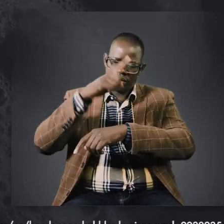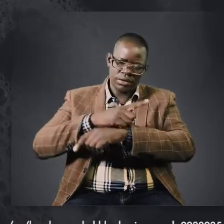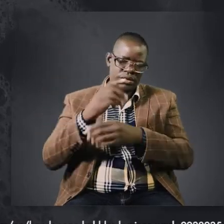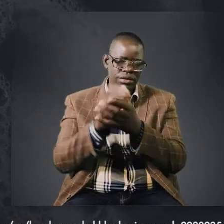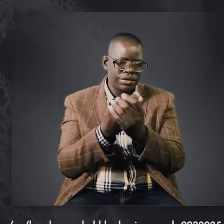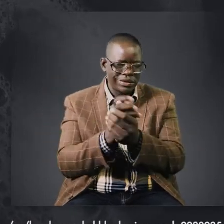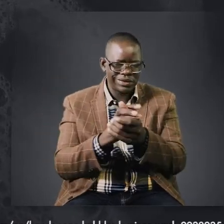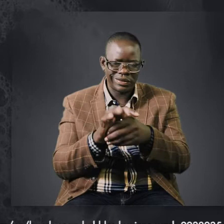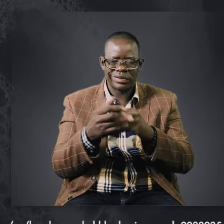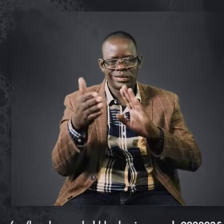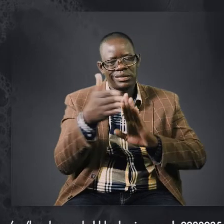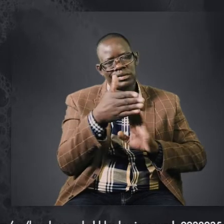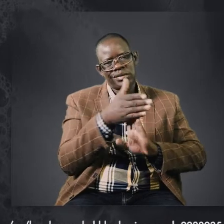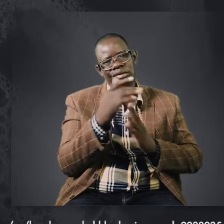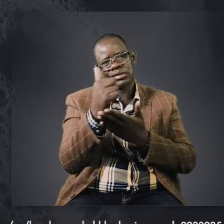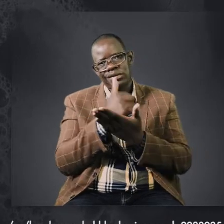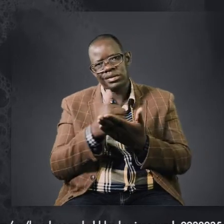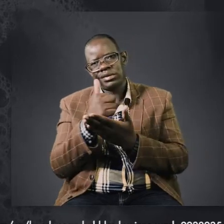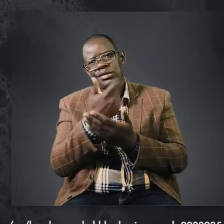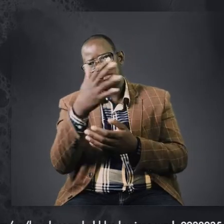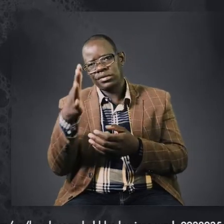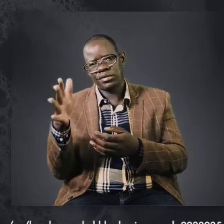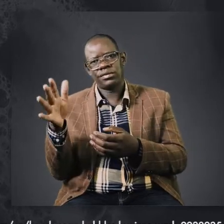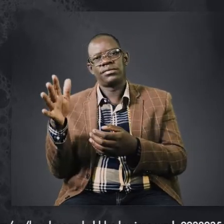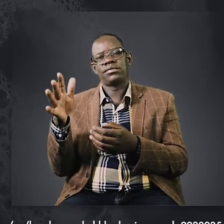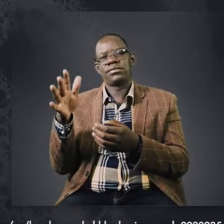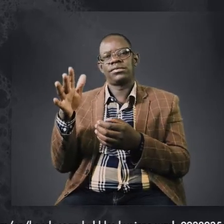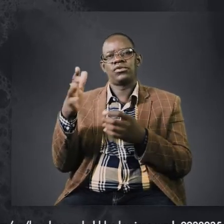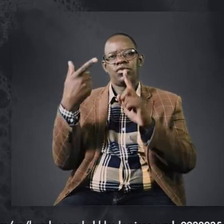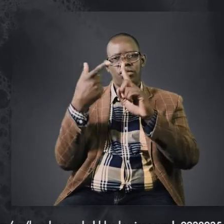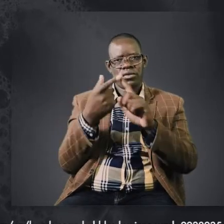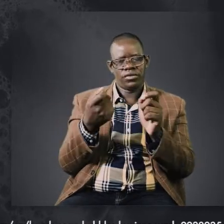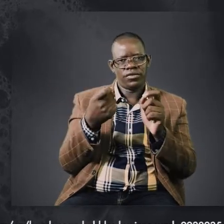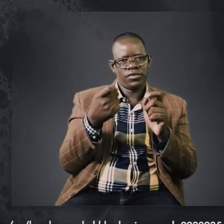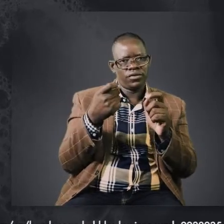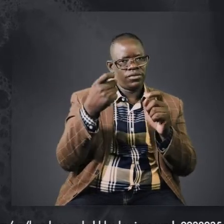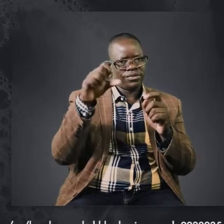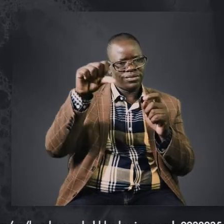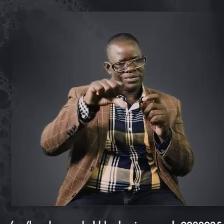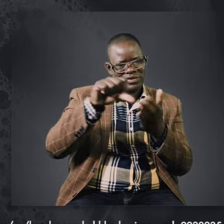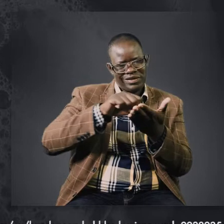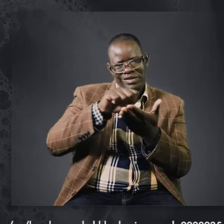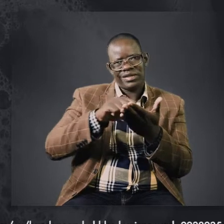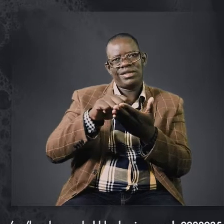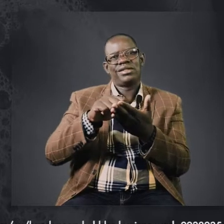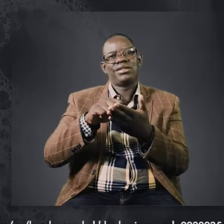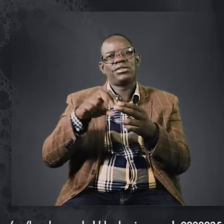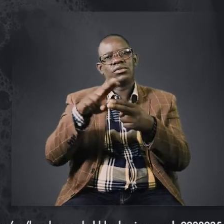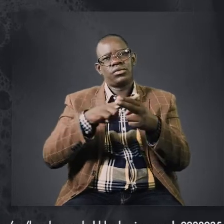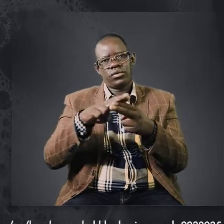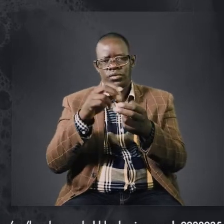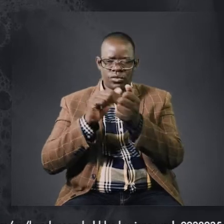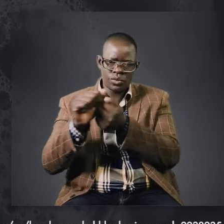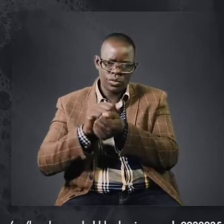hands must be kept clean. Drinking water must be pure and be kept from contamination. Clean water must be used